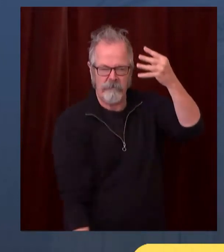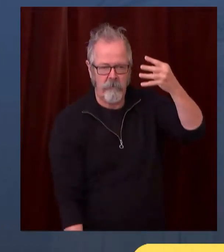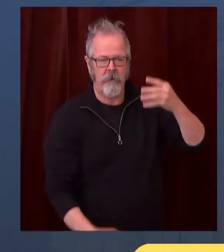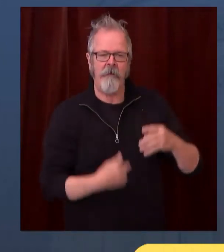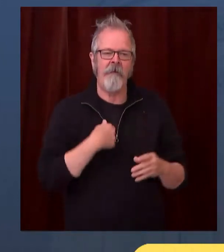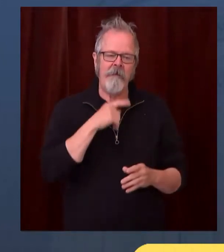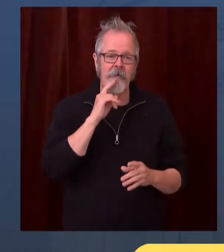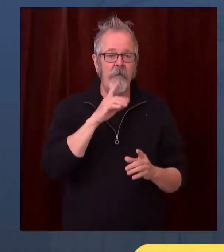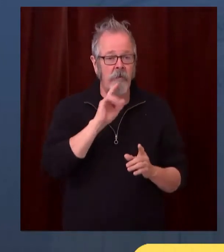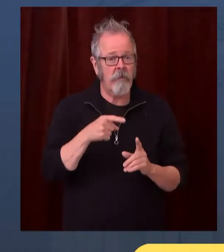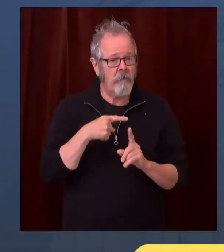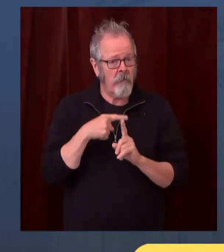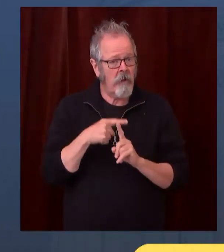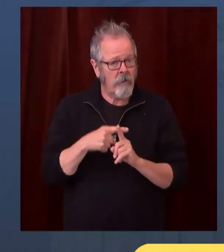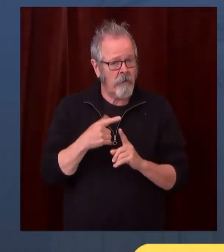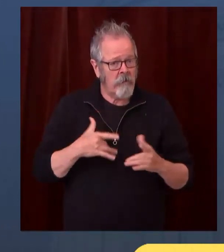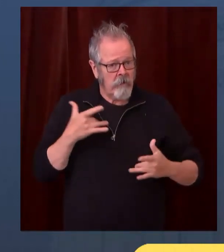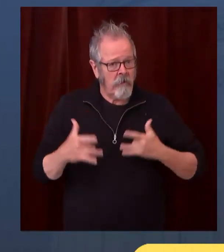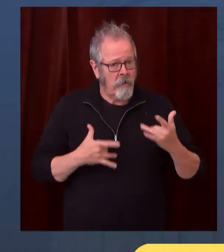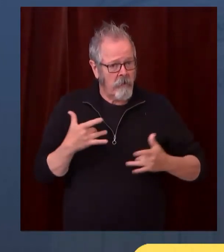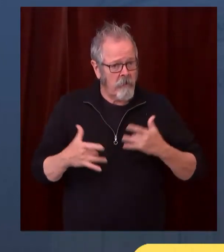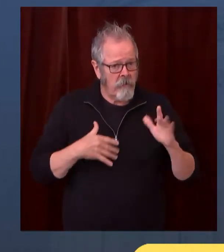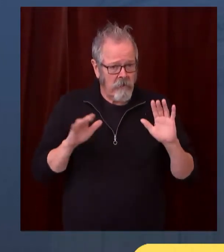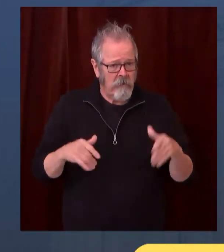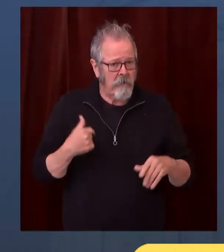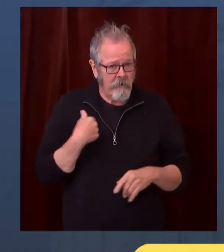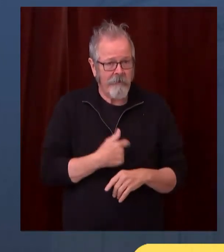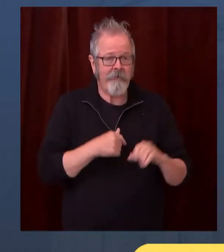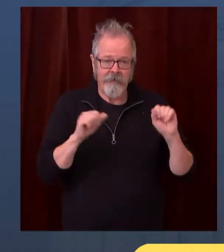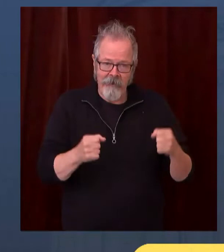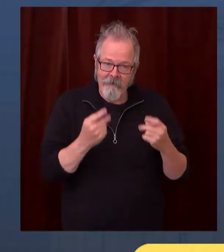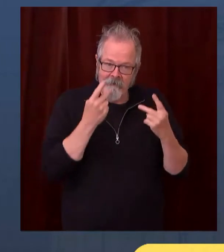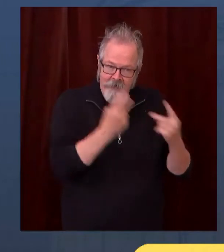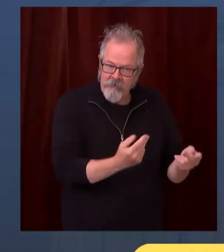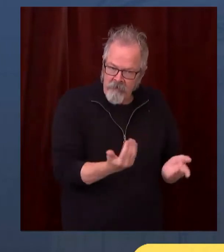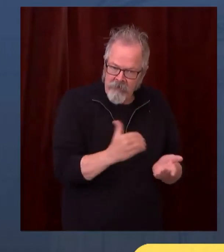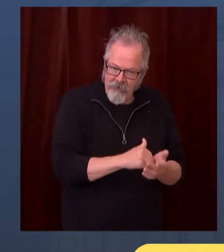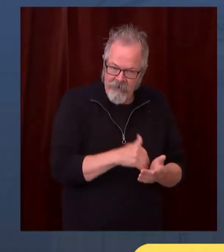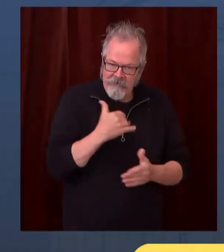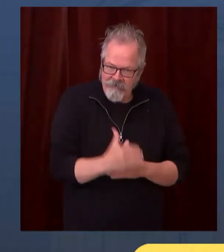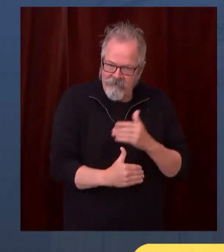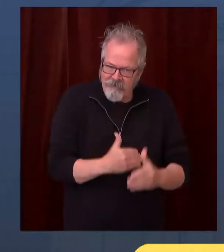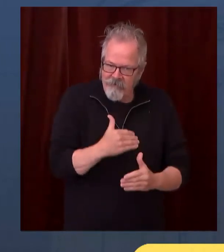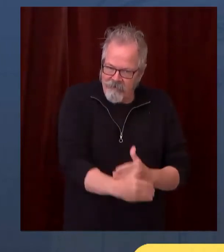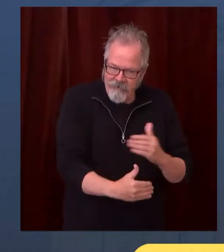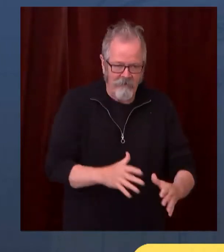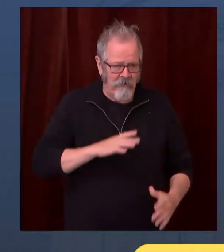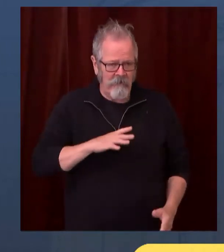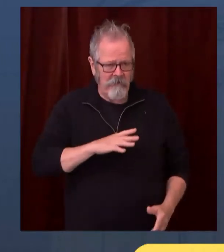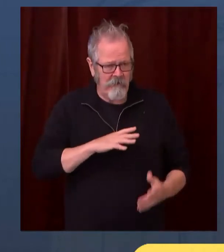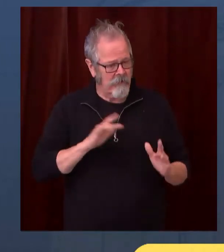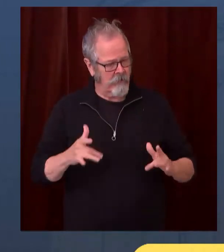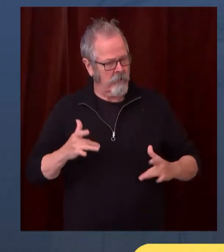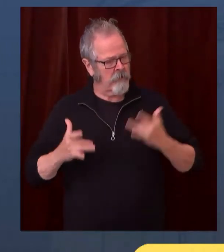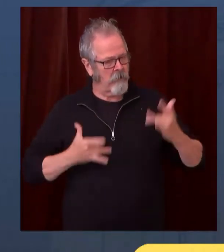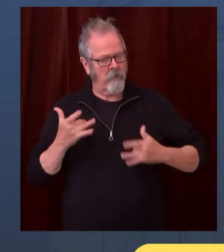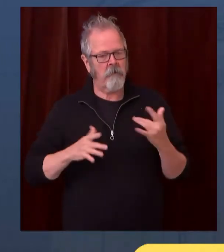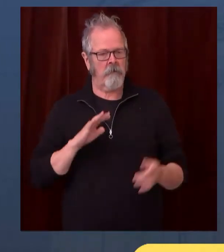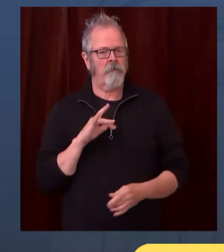our families. And this is a big step forward, I think, for the state. Because with these new protocols, we are able